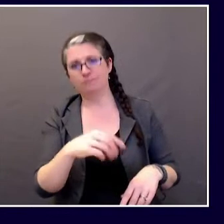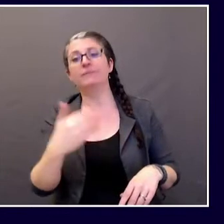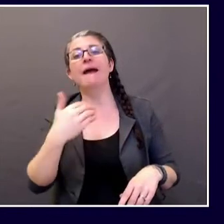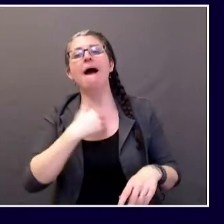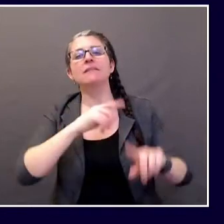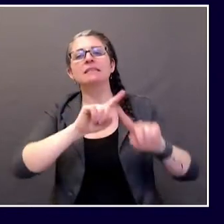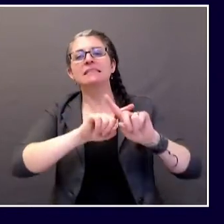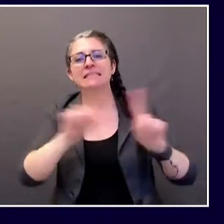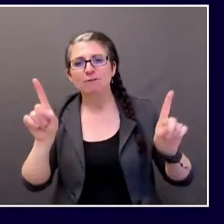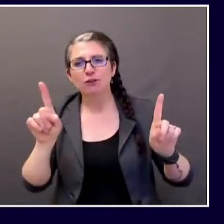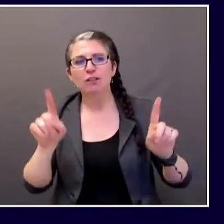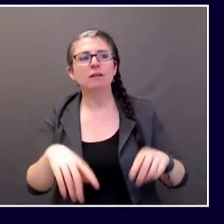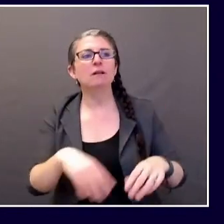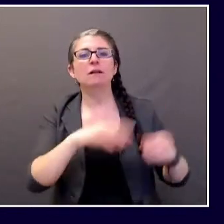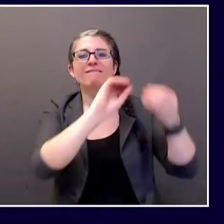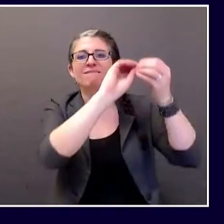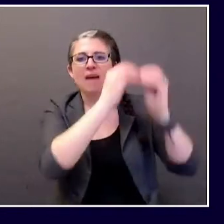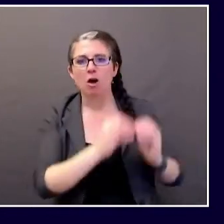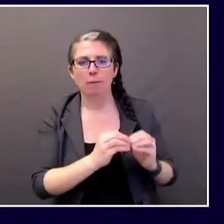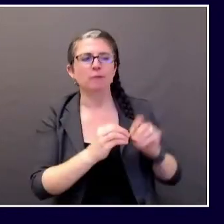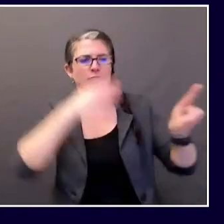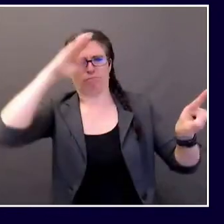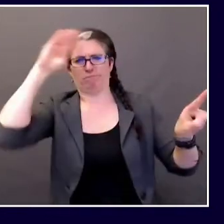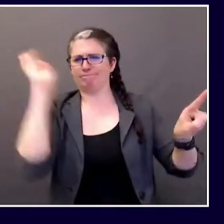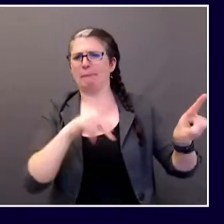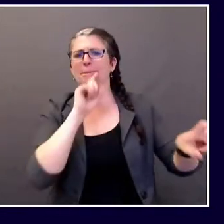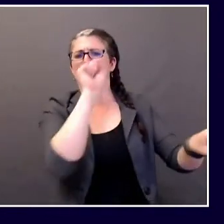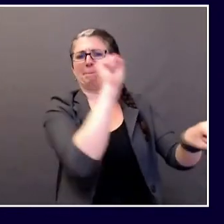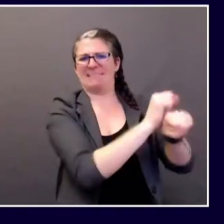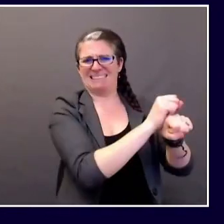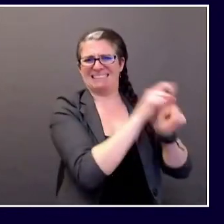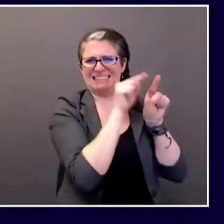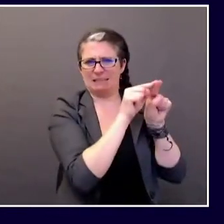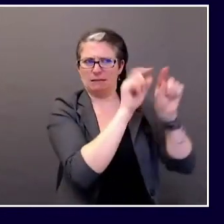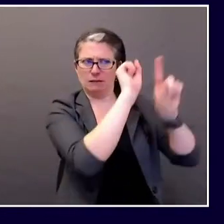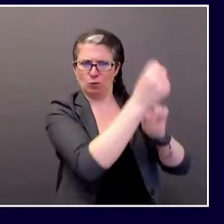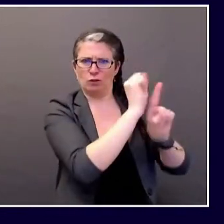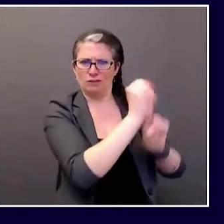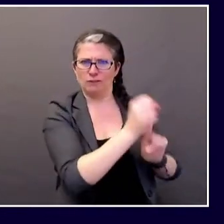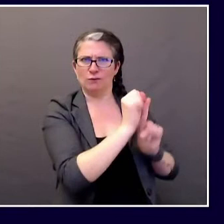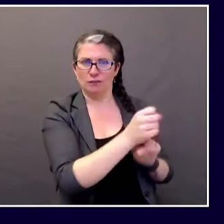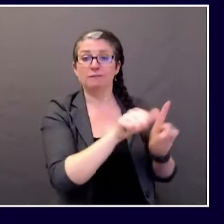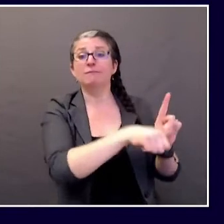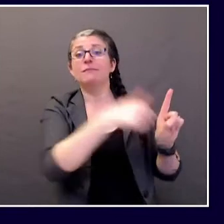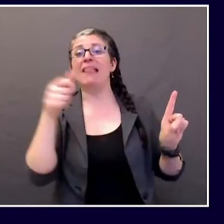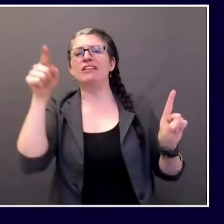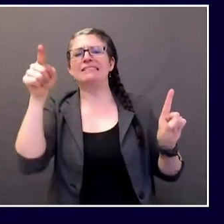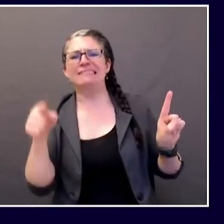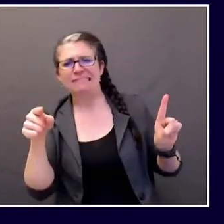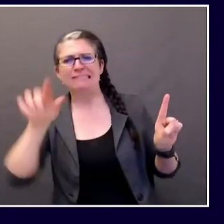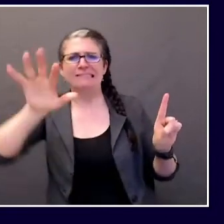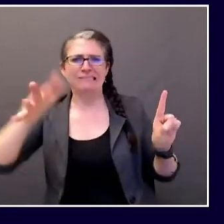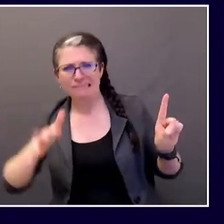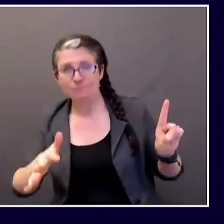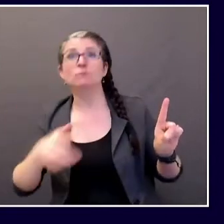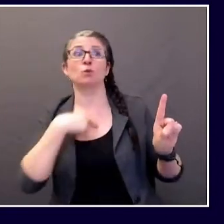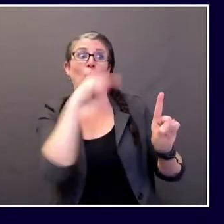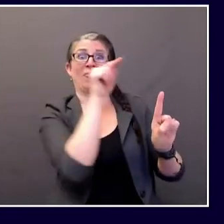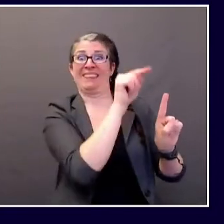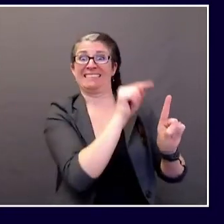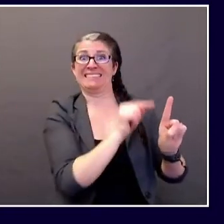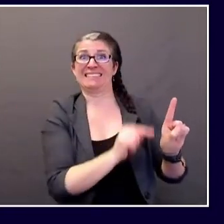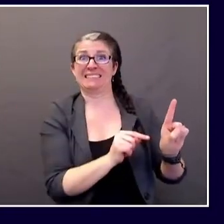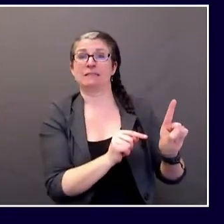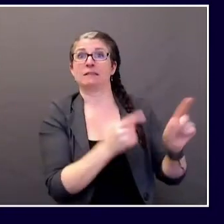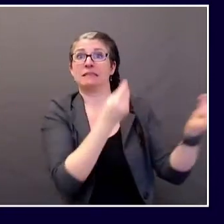Someone who's not as advanced of age may have 2 or 3. Someone who's even a tier below may have 1 or 2. But age is a